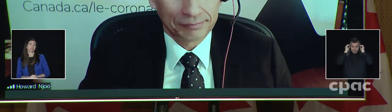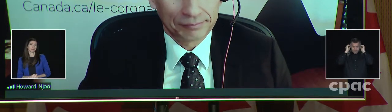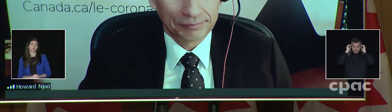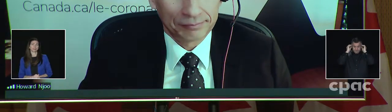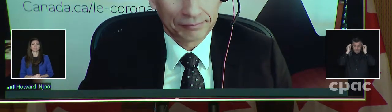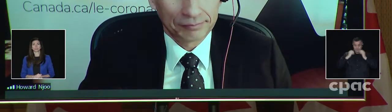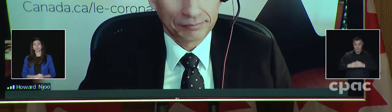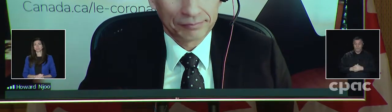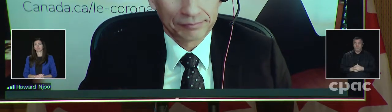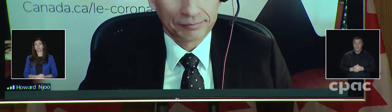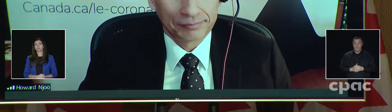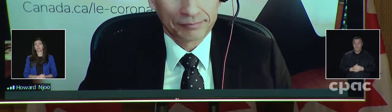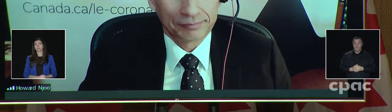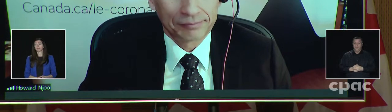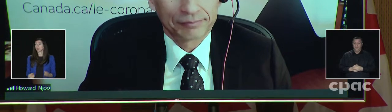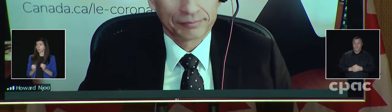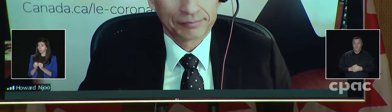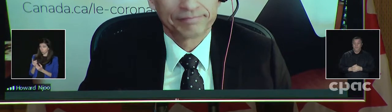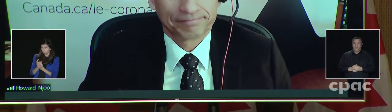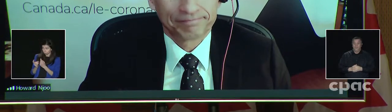Unfortunately, we don't have time for more questions.